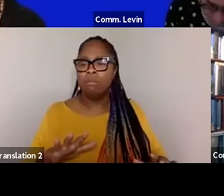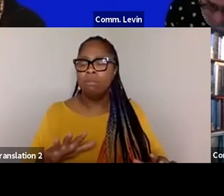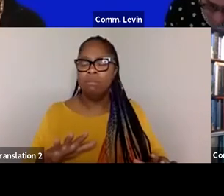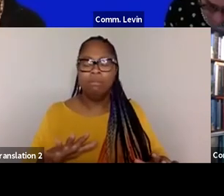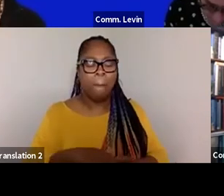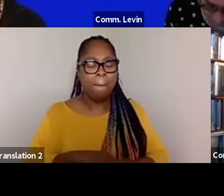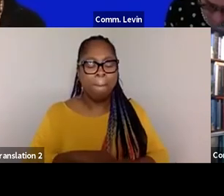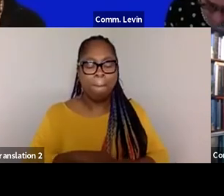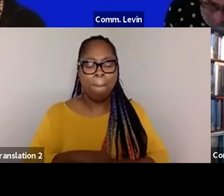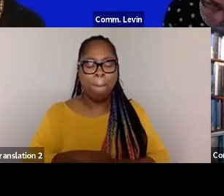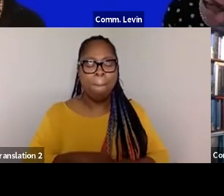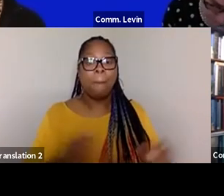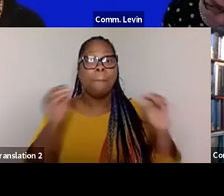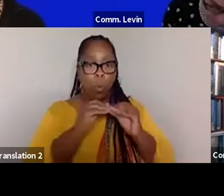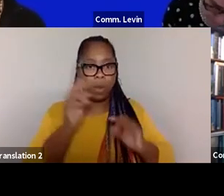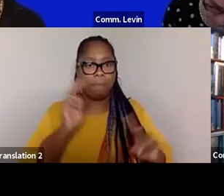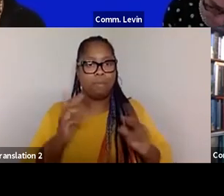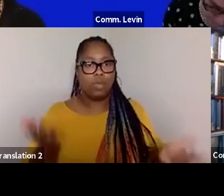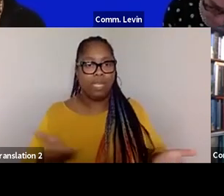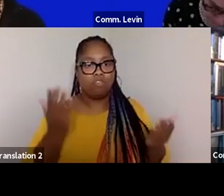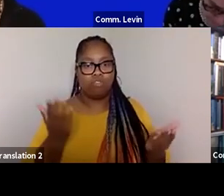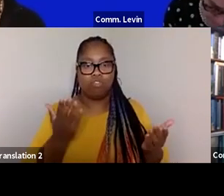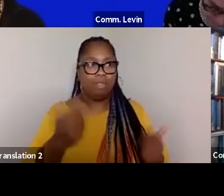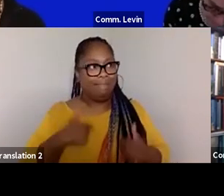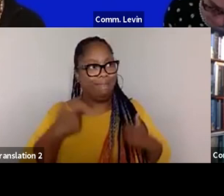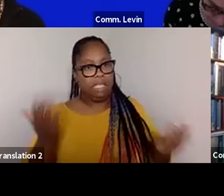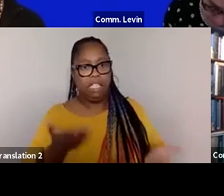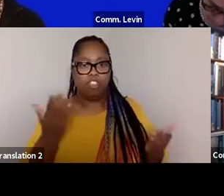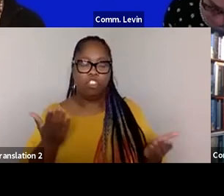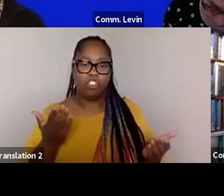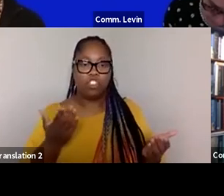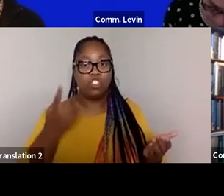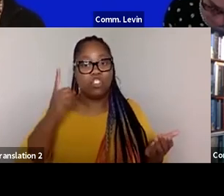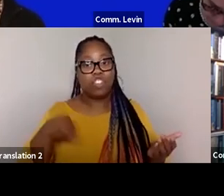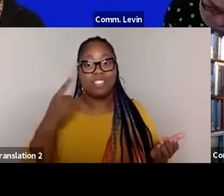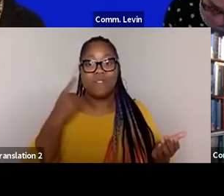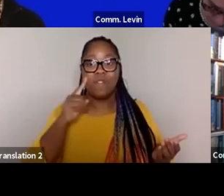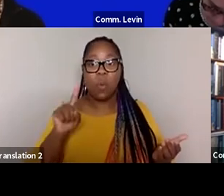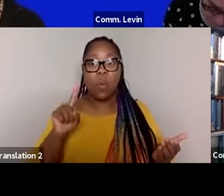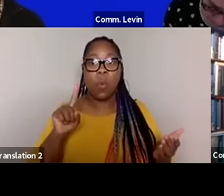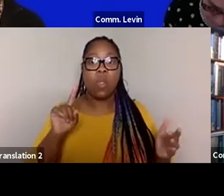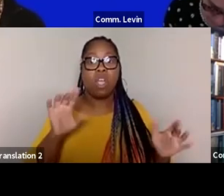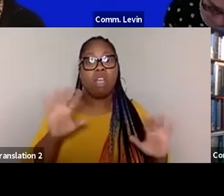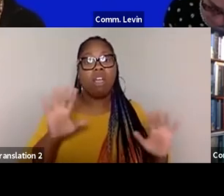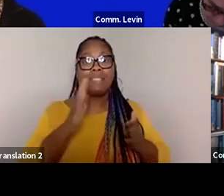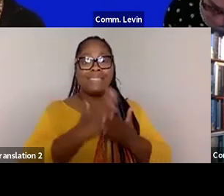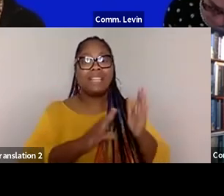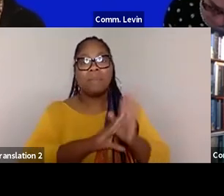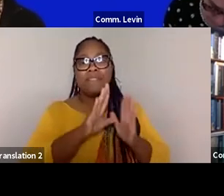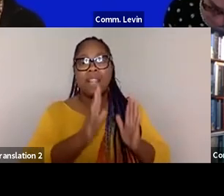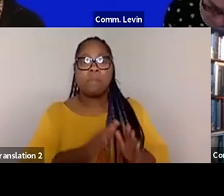people here just for the sake of having some developer with a wonderful